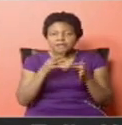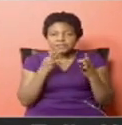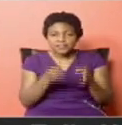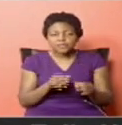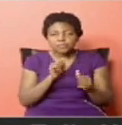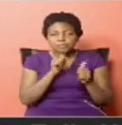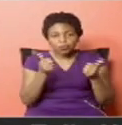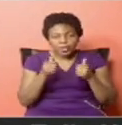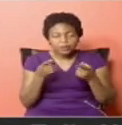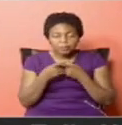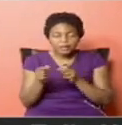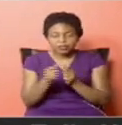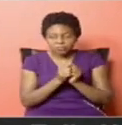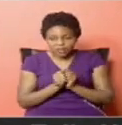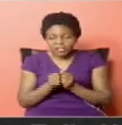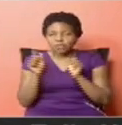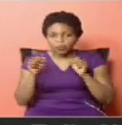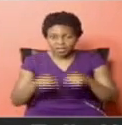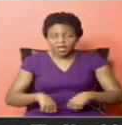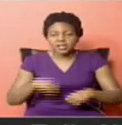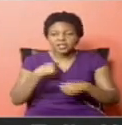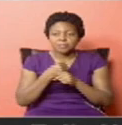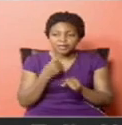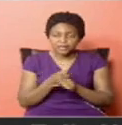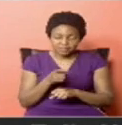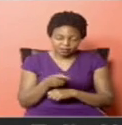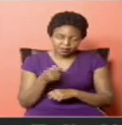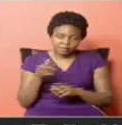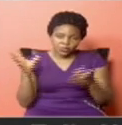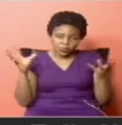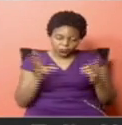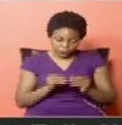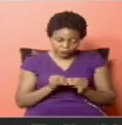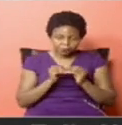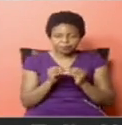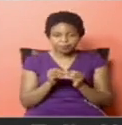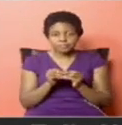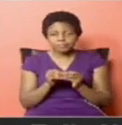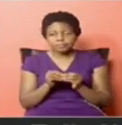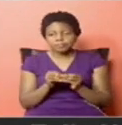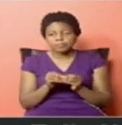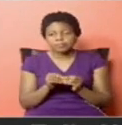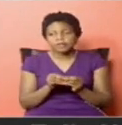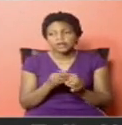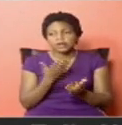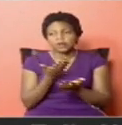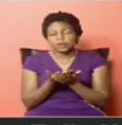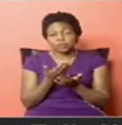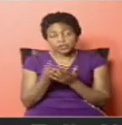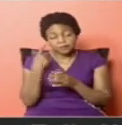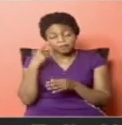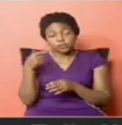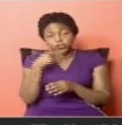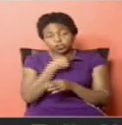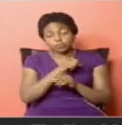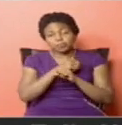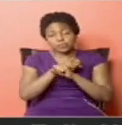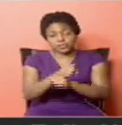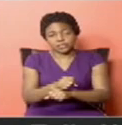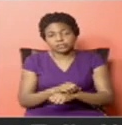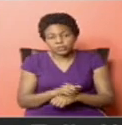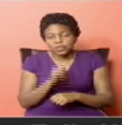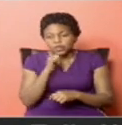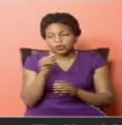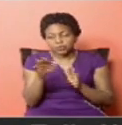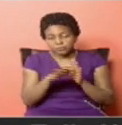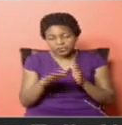but together we shall make it. In conclusion, the call for social protection is not only based